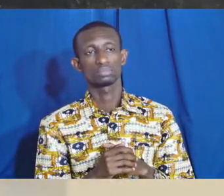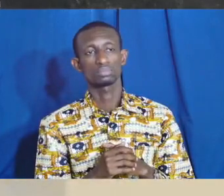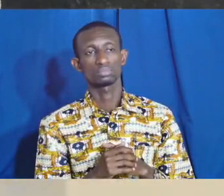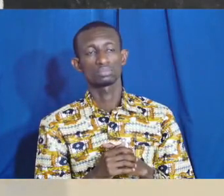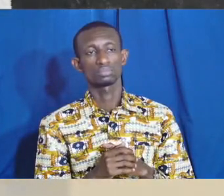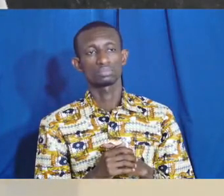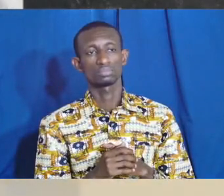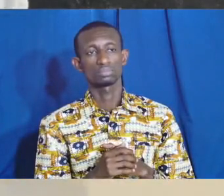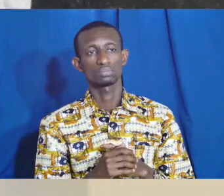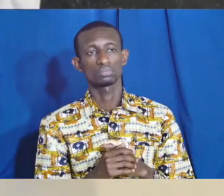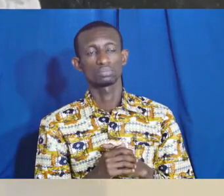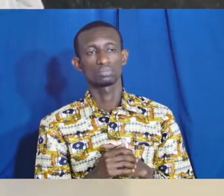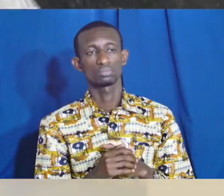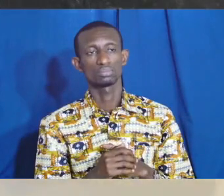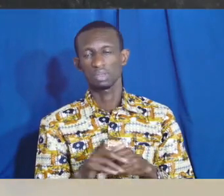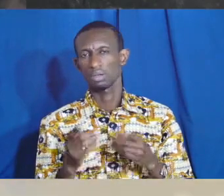Simply,